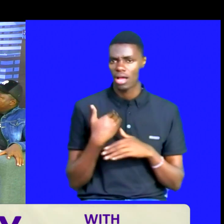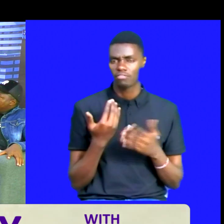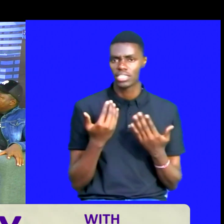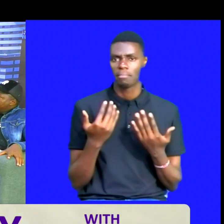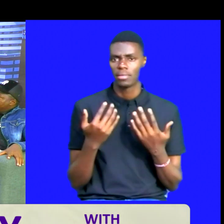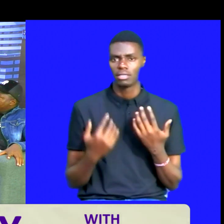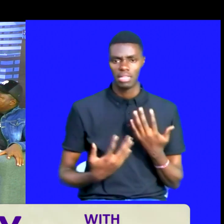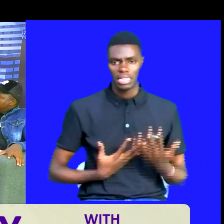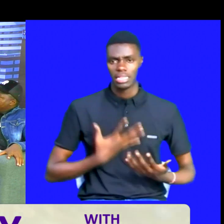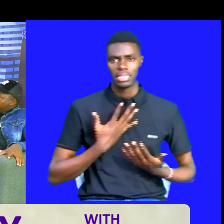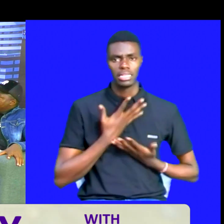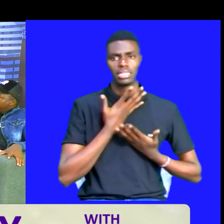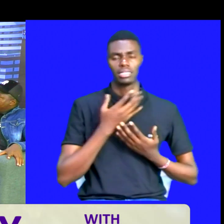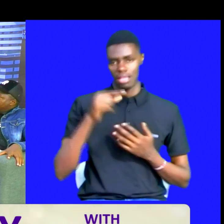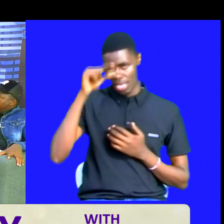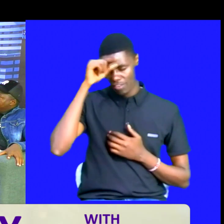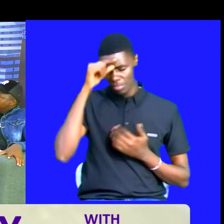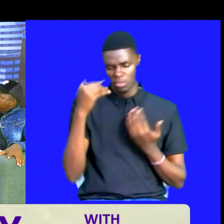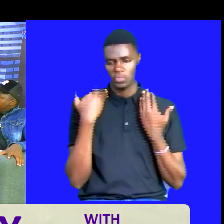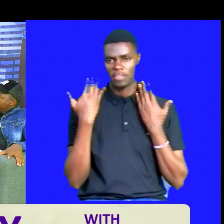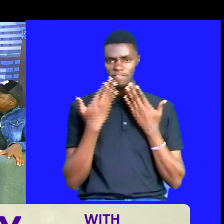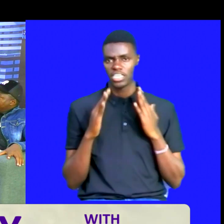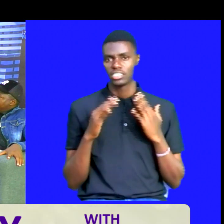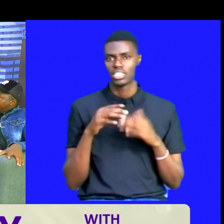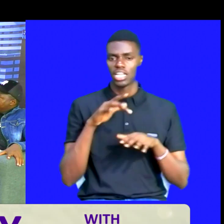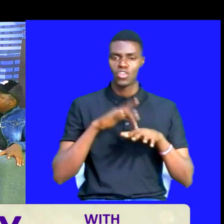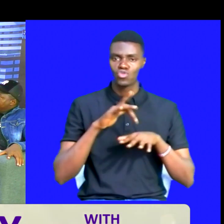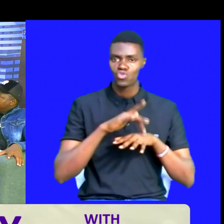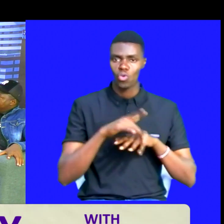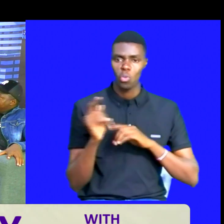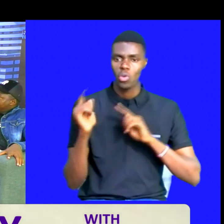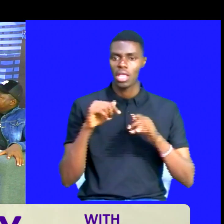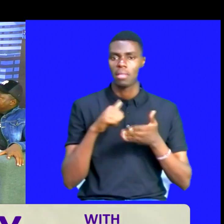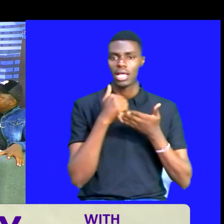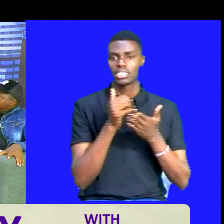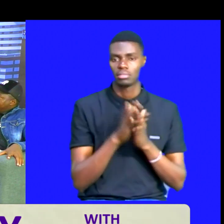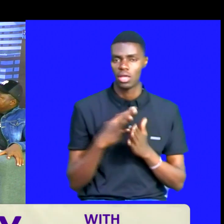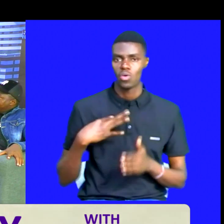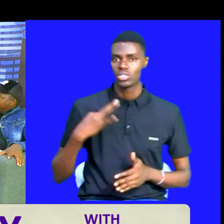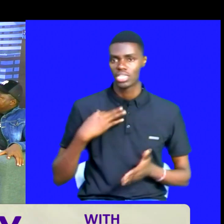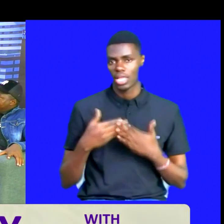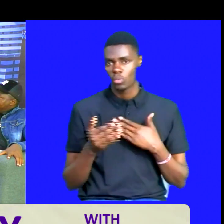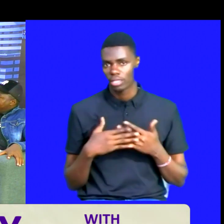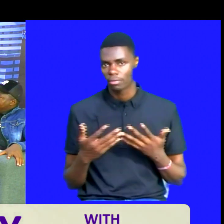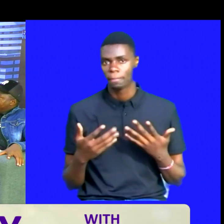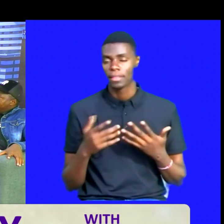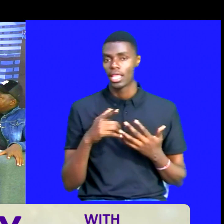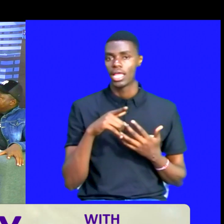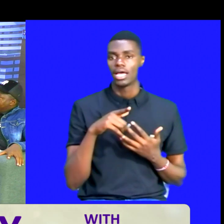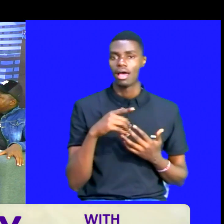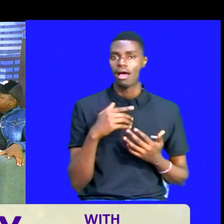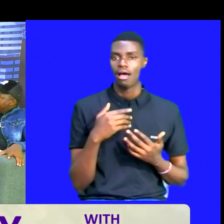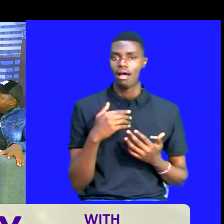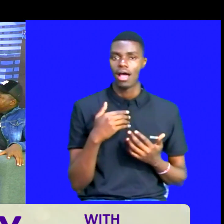back there was some uproar that yes, the government ilikuwa imelala kidogo. Sonko came in, pale akasaidiana majazi and everything. Are we, is